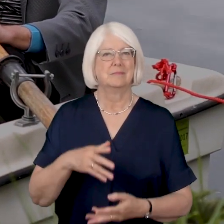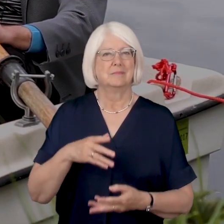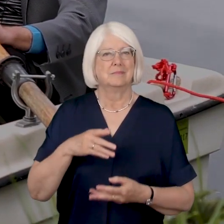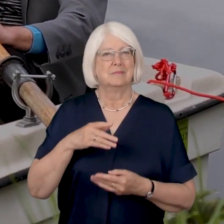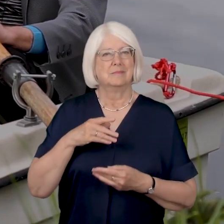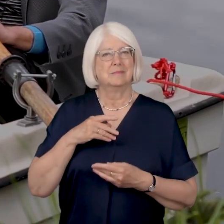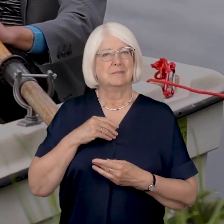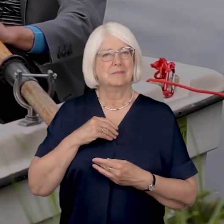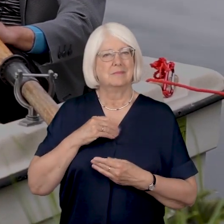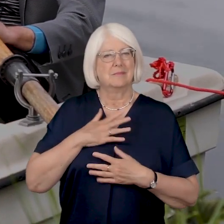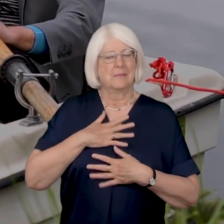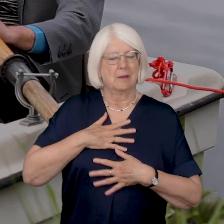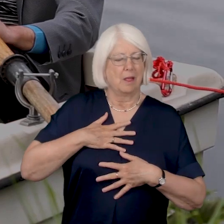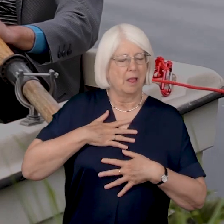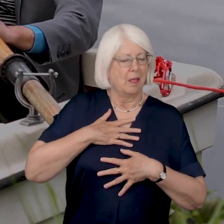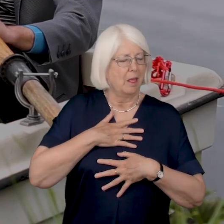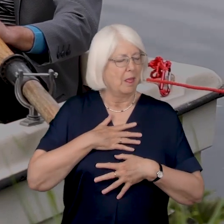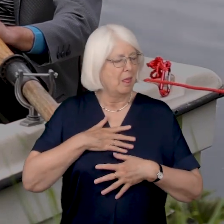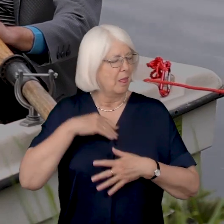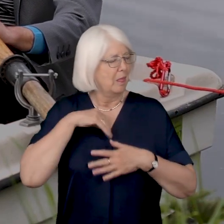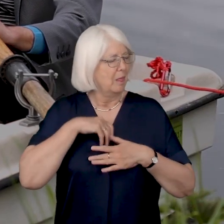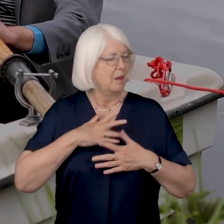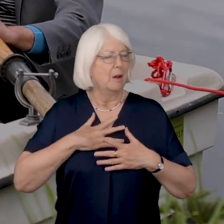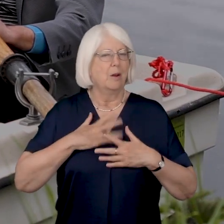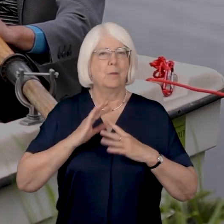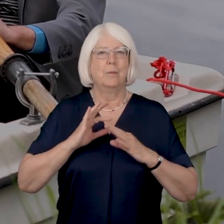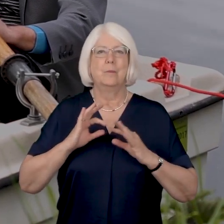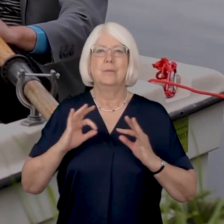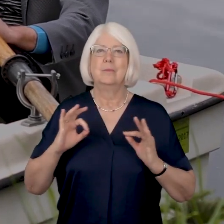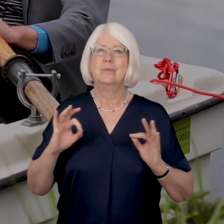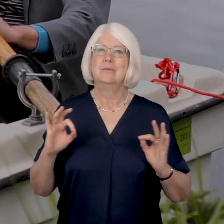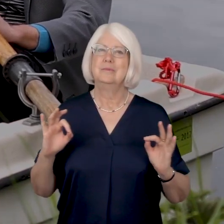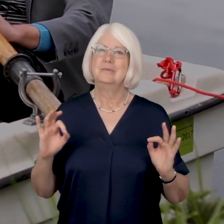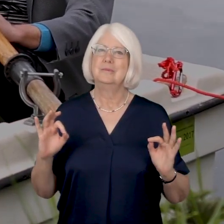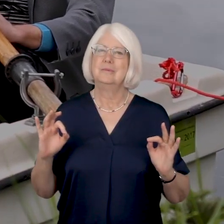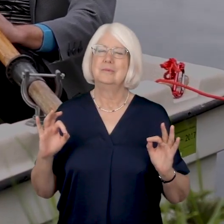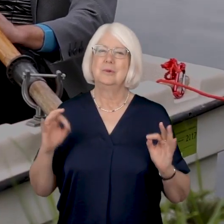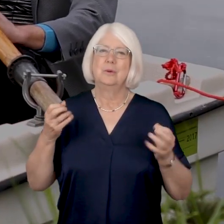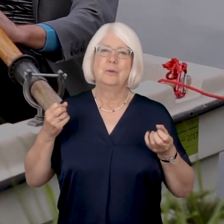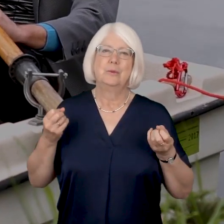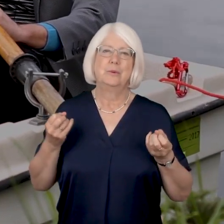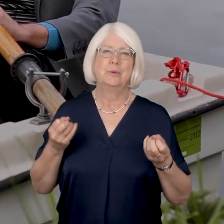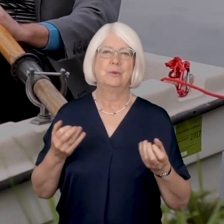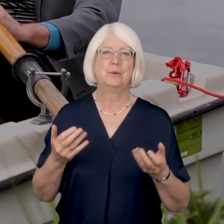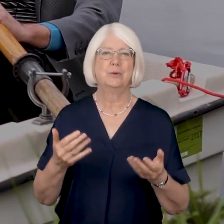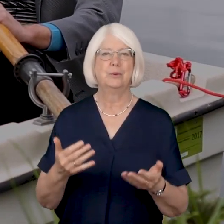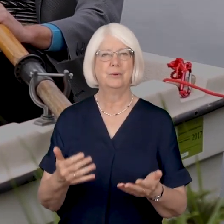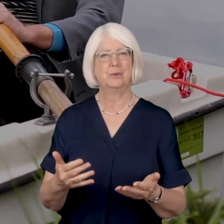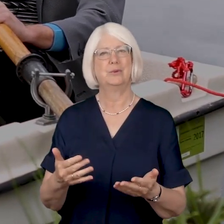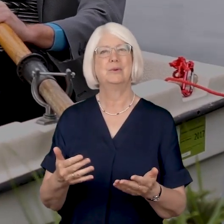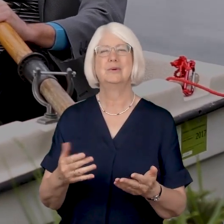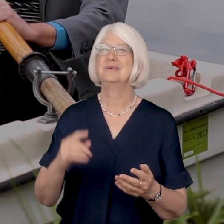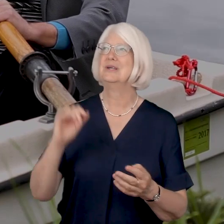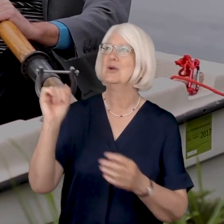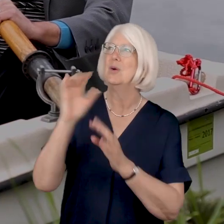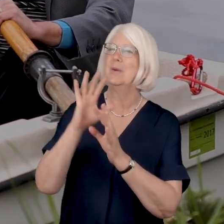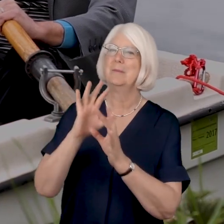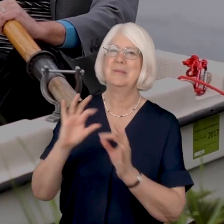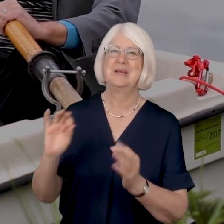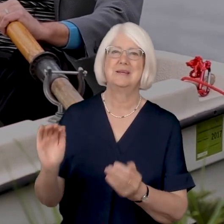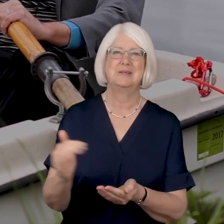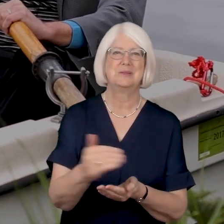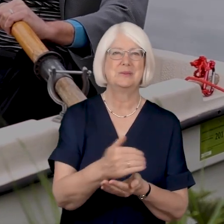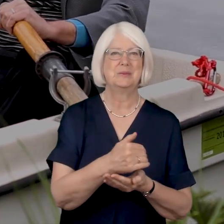In, let all the tumult within me cease. Out, enfold me,